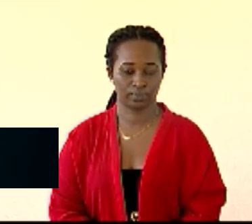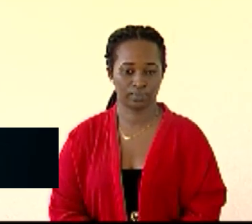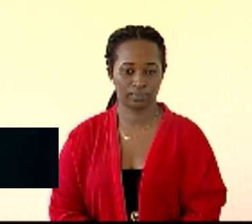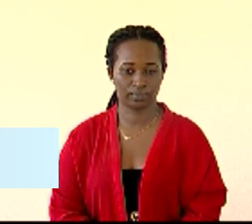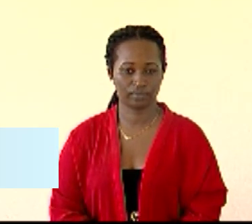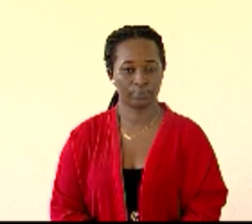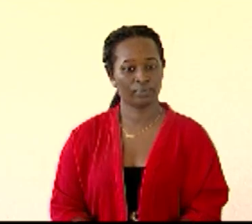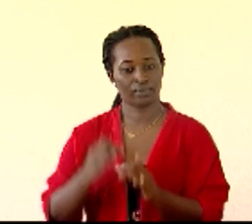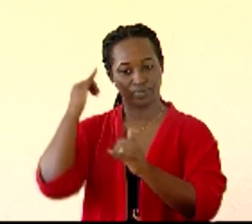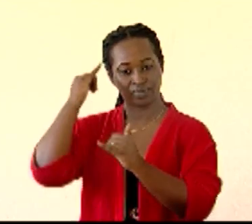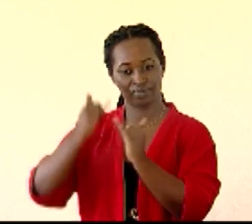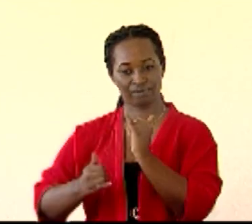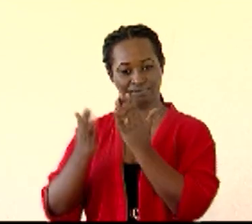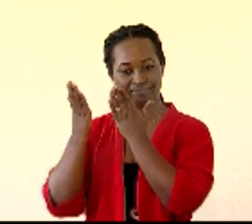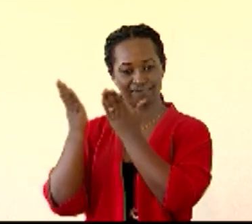Exactly there,